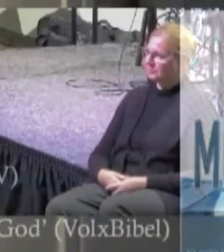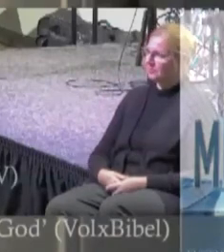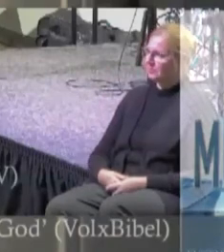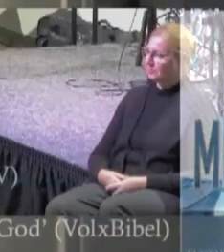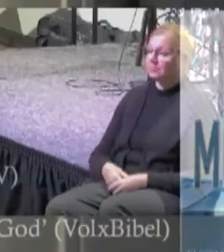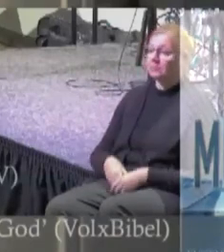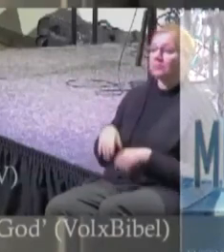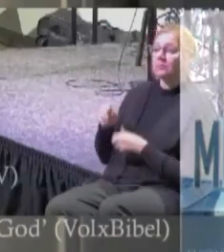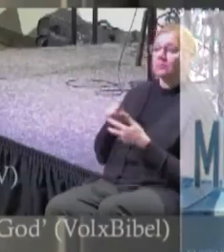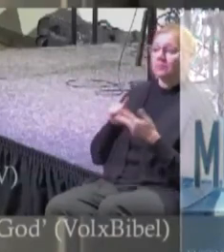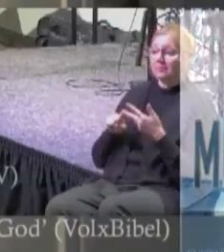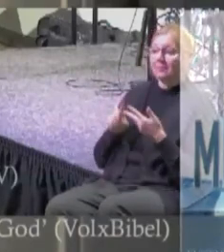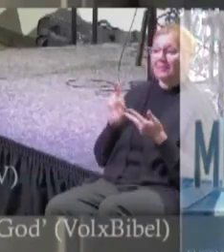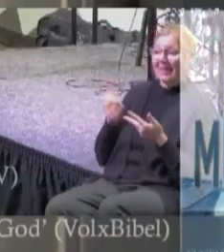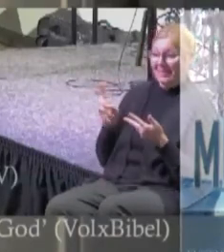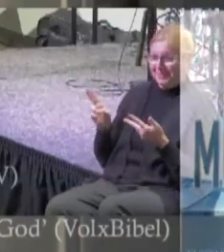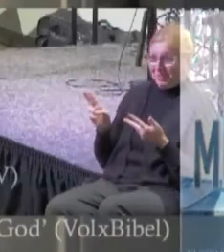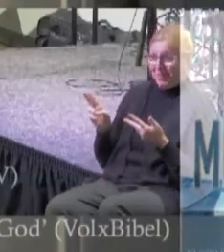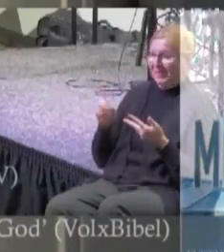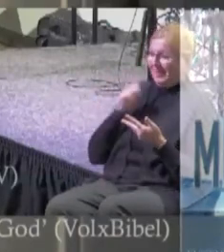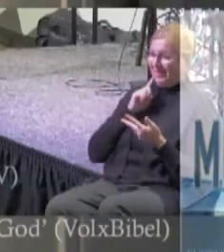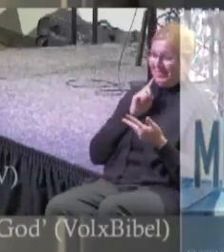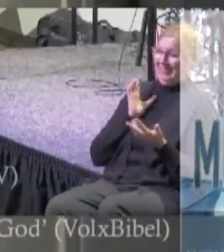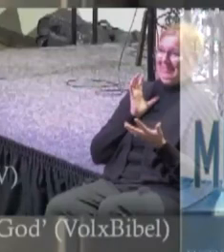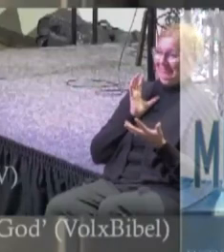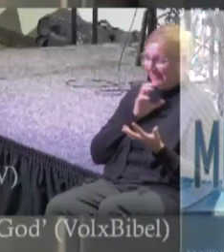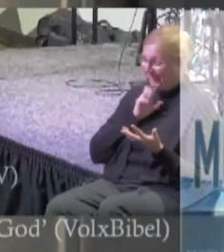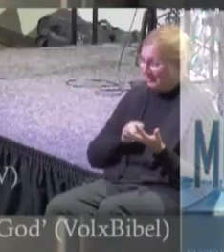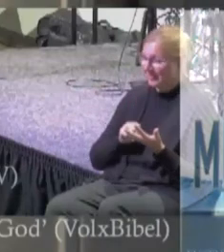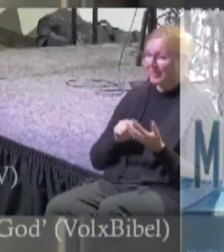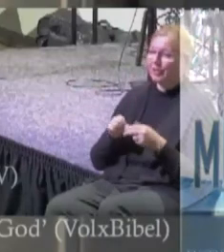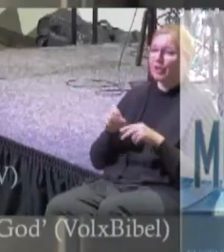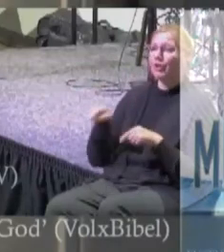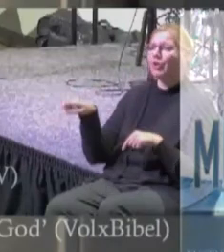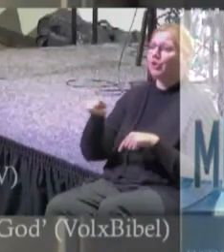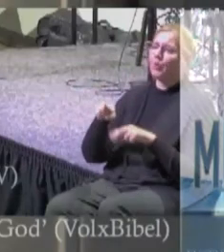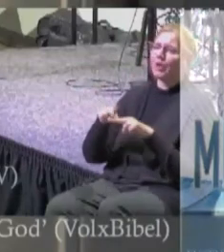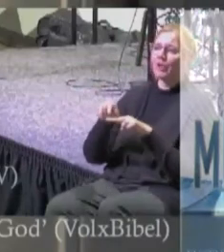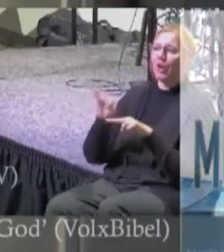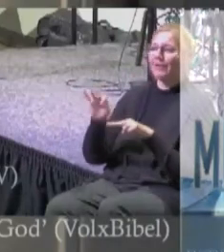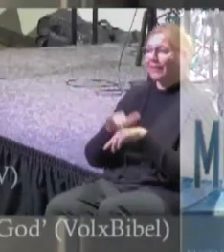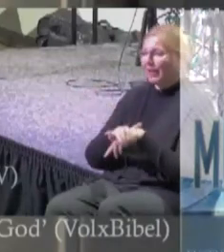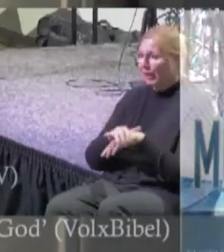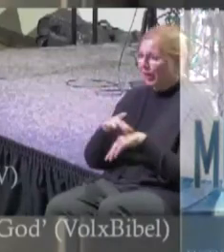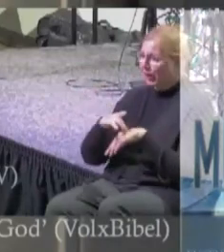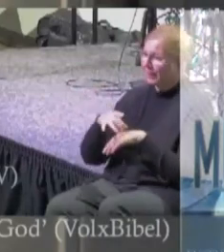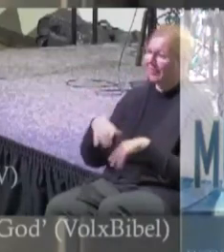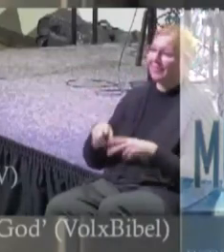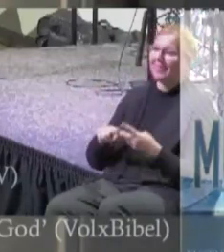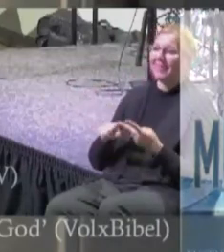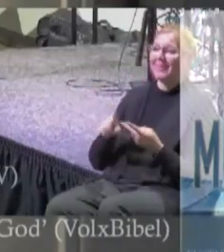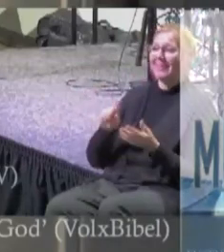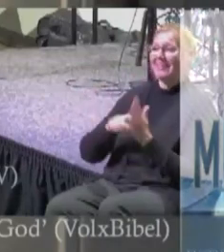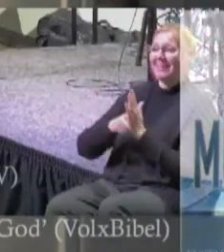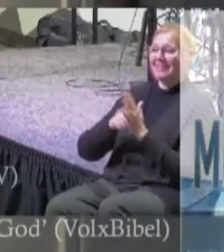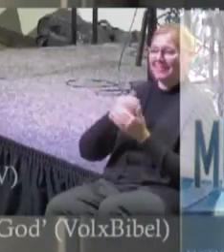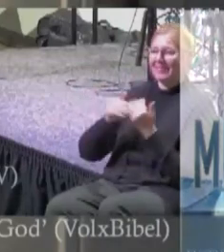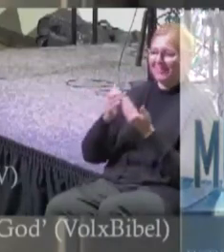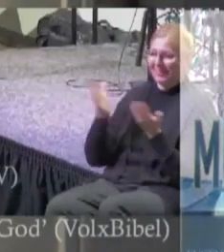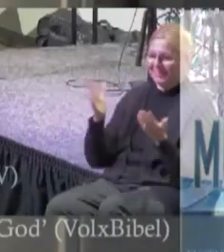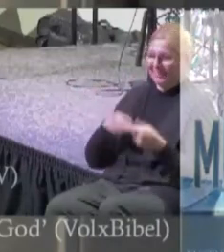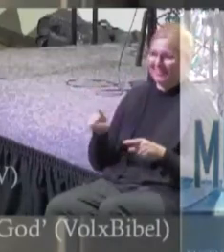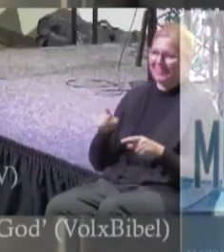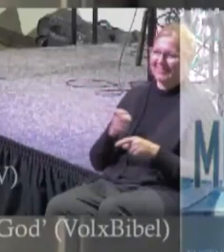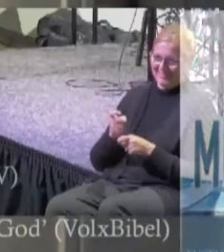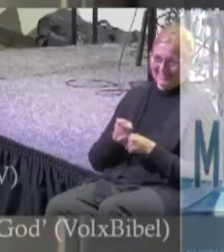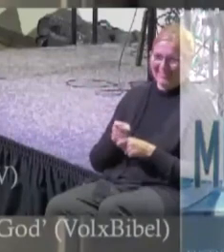Historic terms have archaic associations. You're the salt of the earth. I'll give you the keys of the kingdom of heaven. But anachronisms leap out of the page and